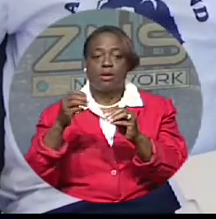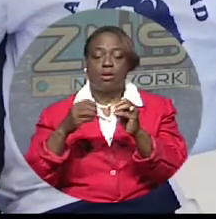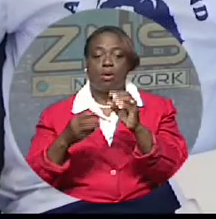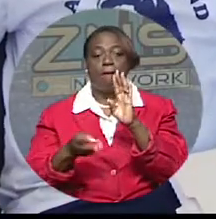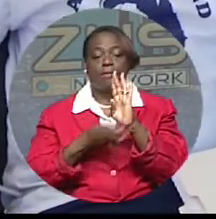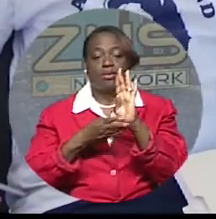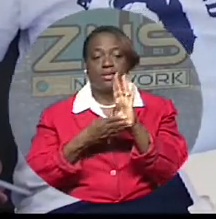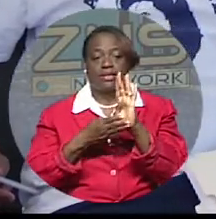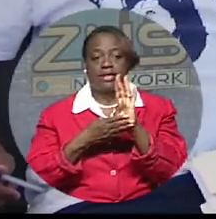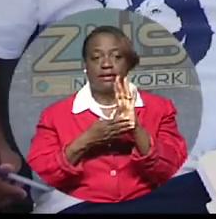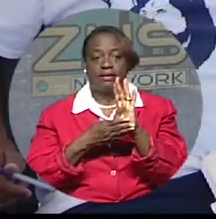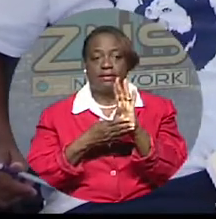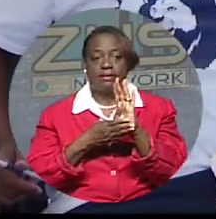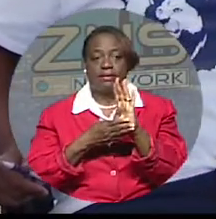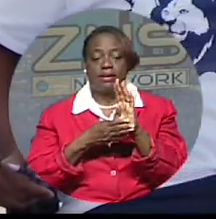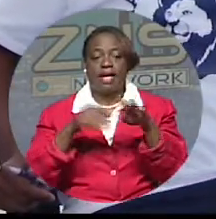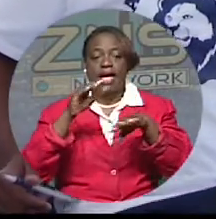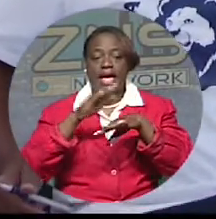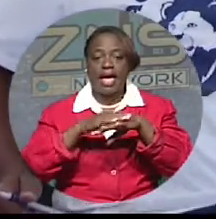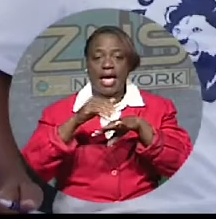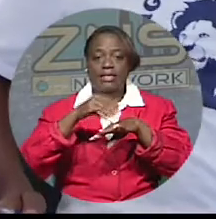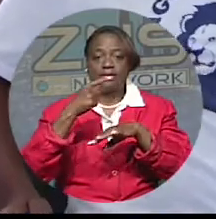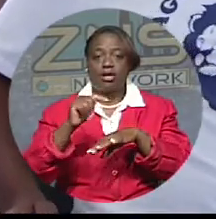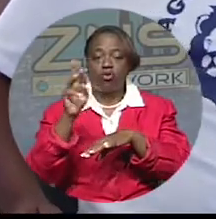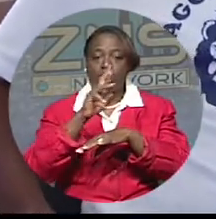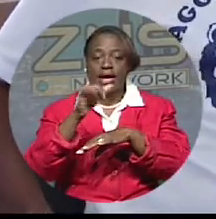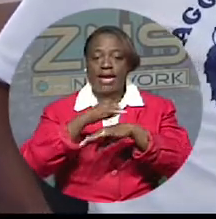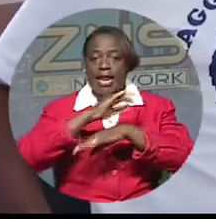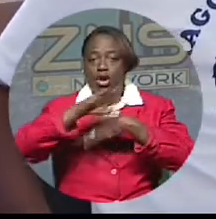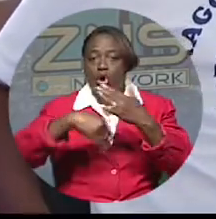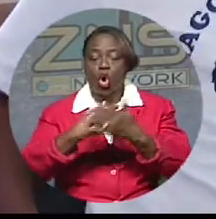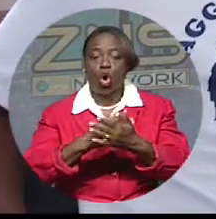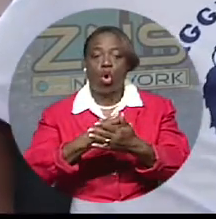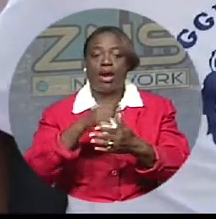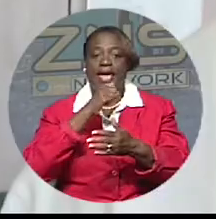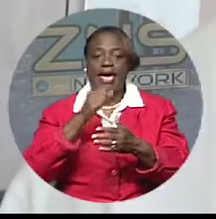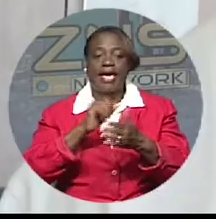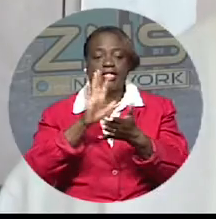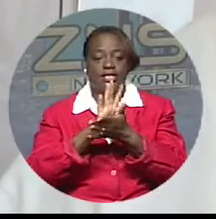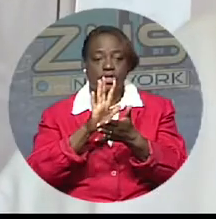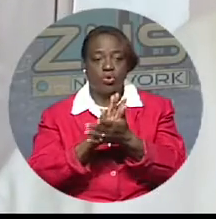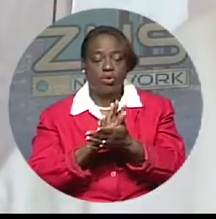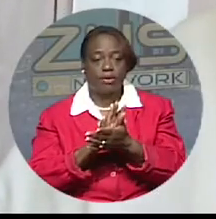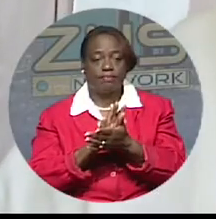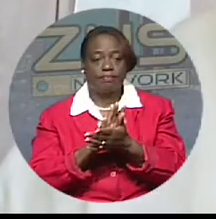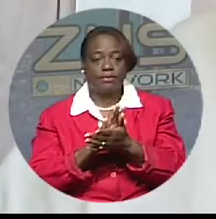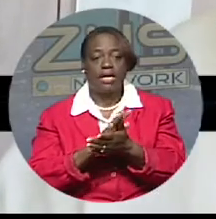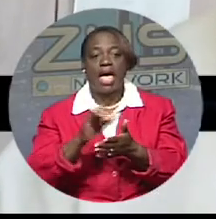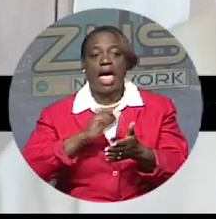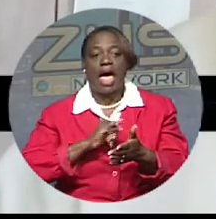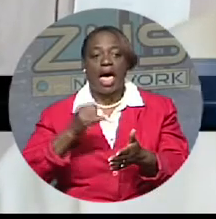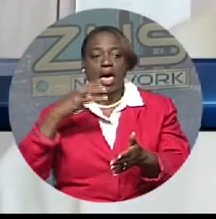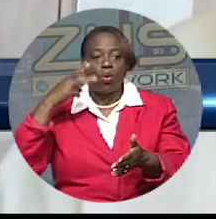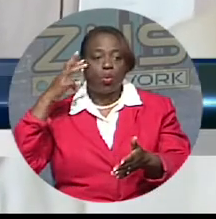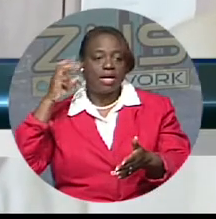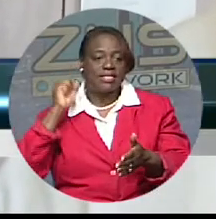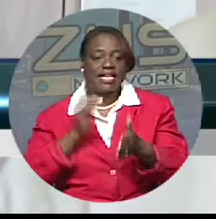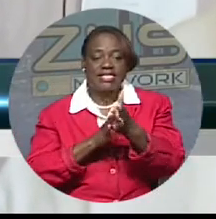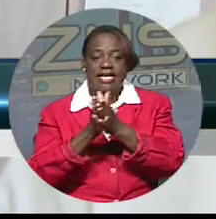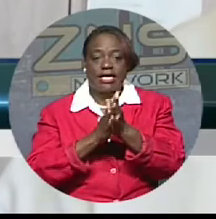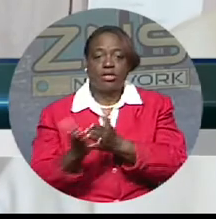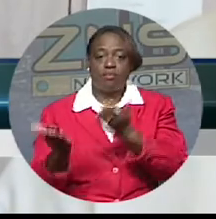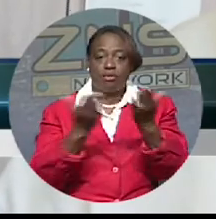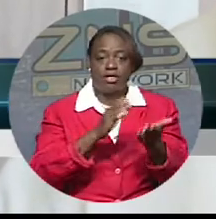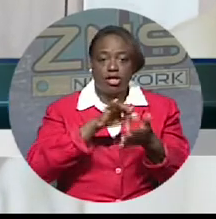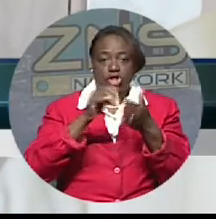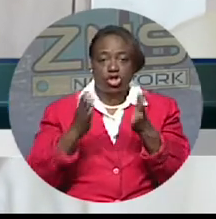after Principal Robert Boudram decided to incorporate it into the lesson plan. I decided to bring the students here because part of our